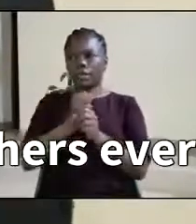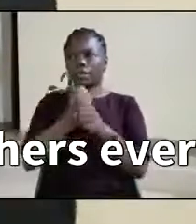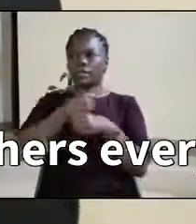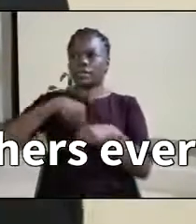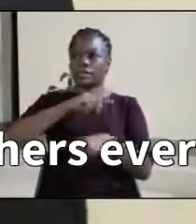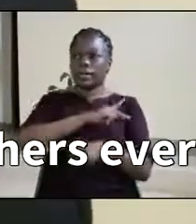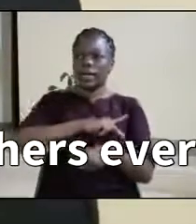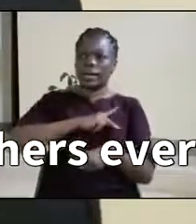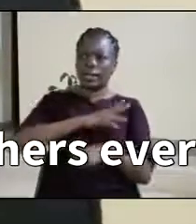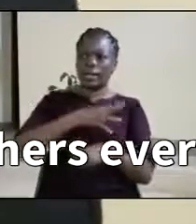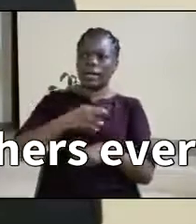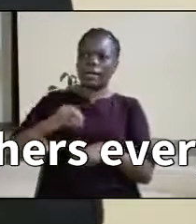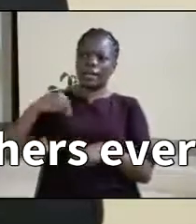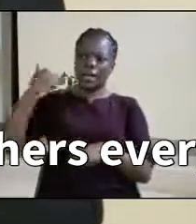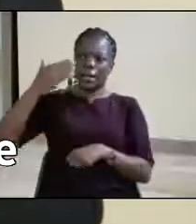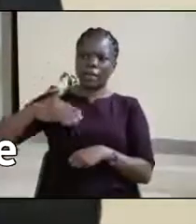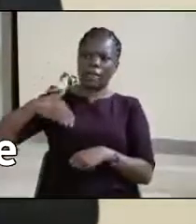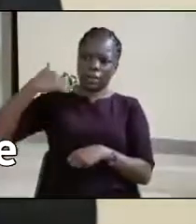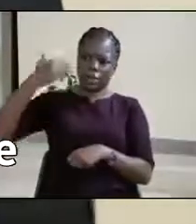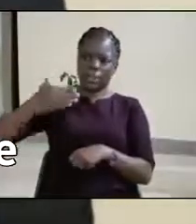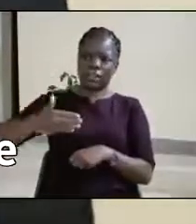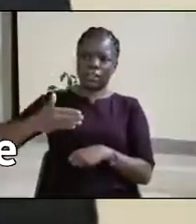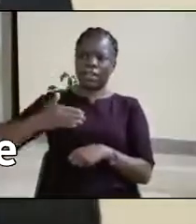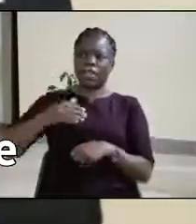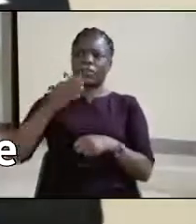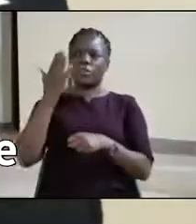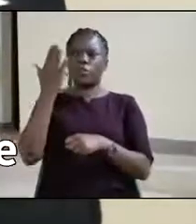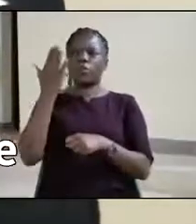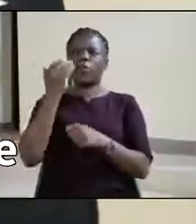kind to others every day. Swahili?